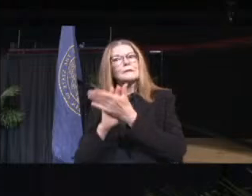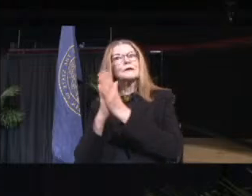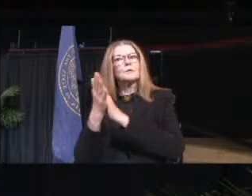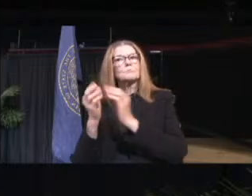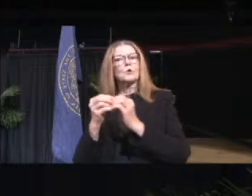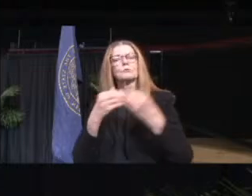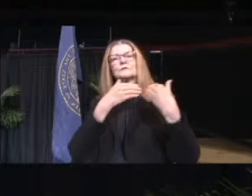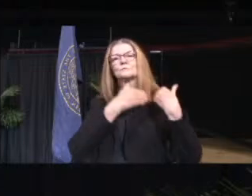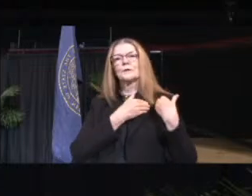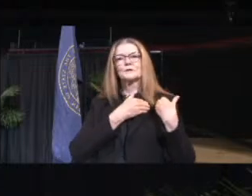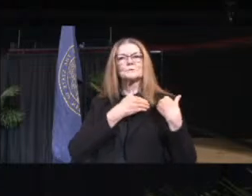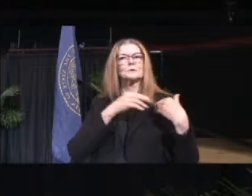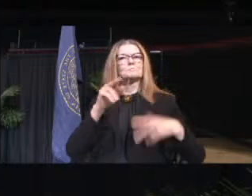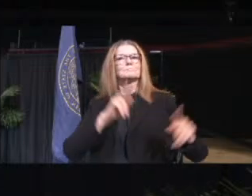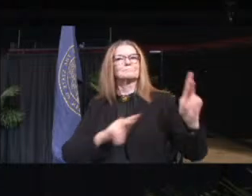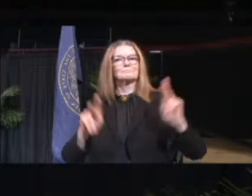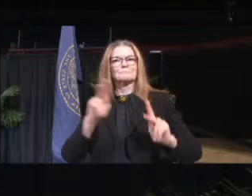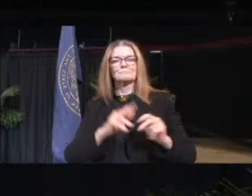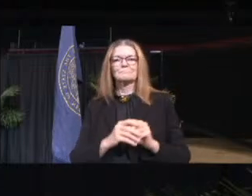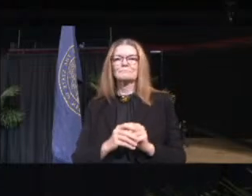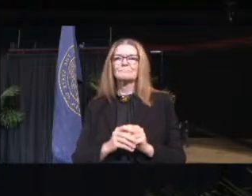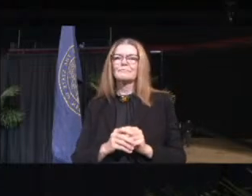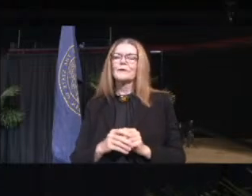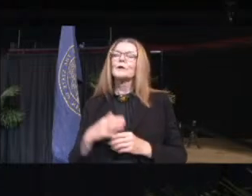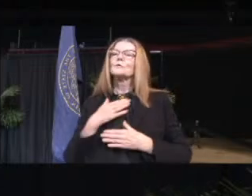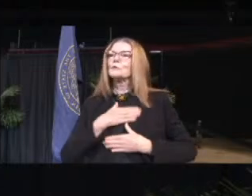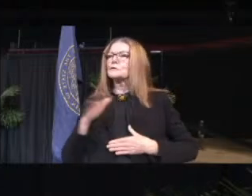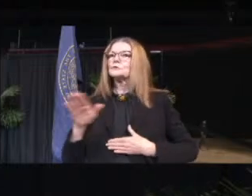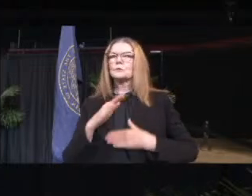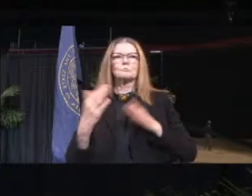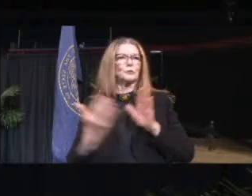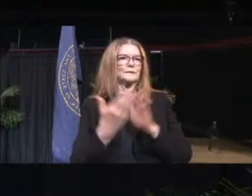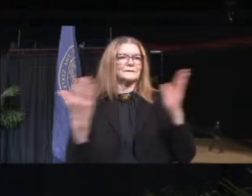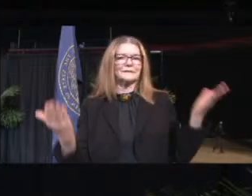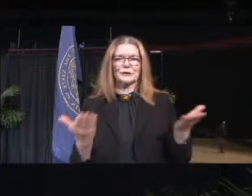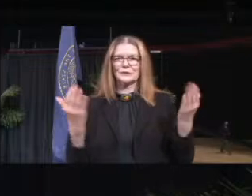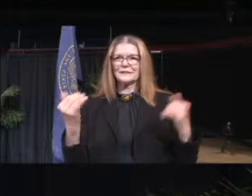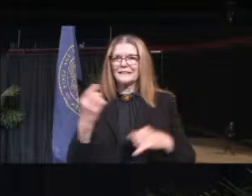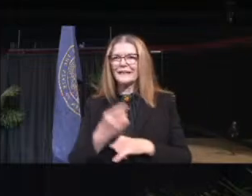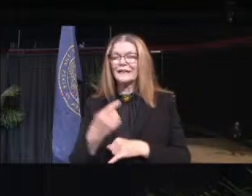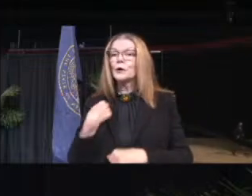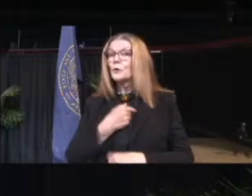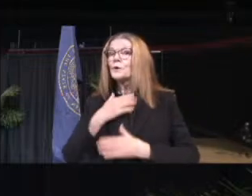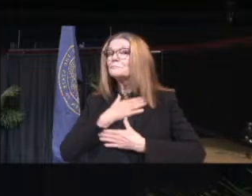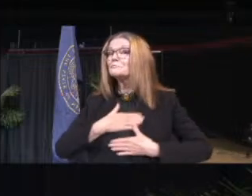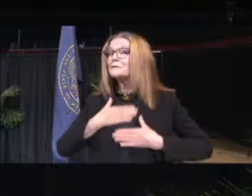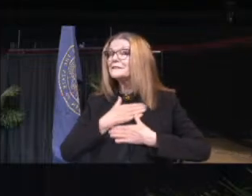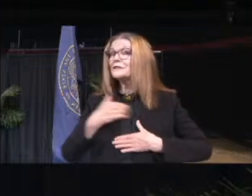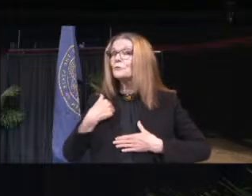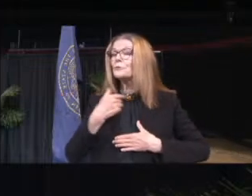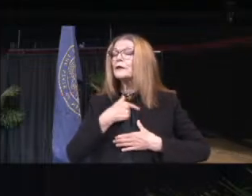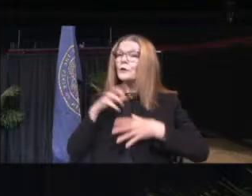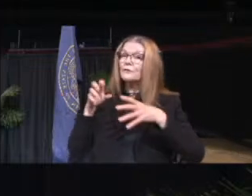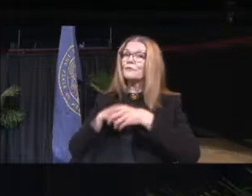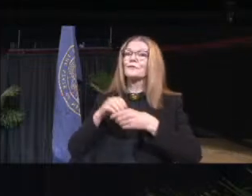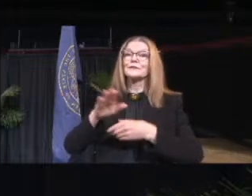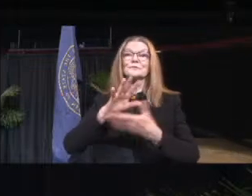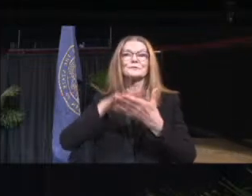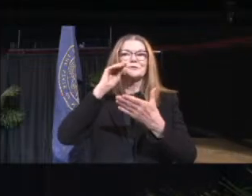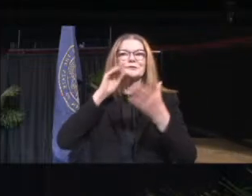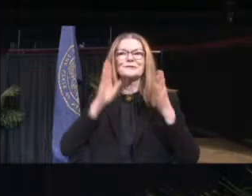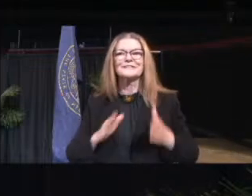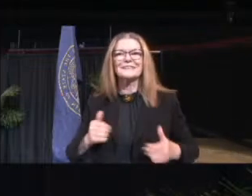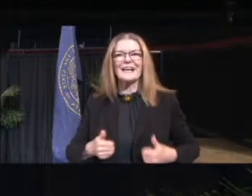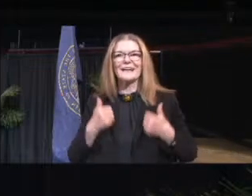today. We are pleased that we've had a small opportunity to play in your students' lives, and we